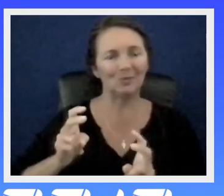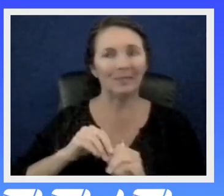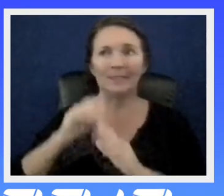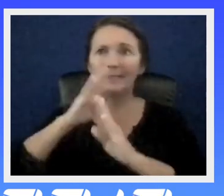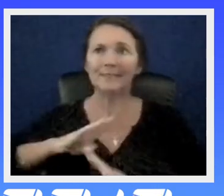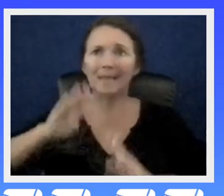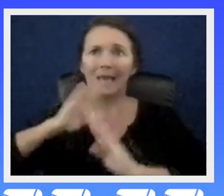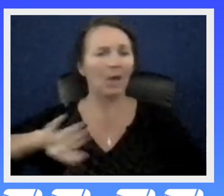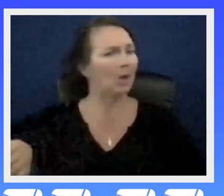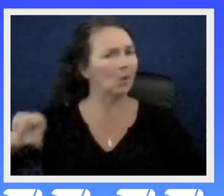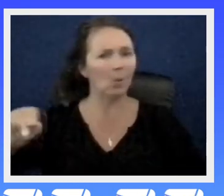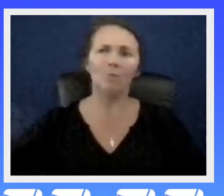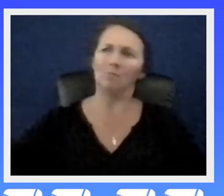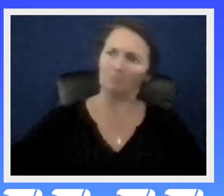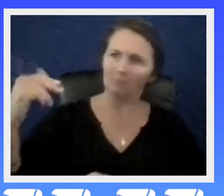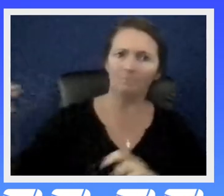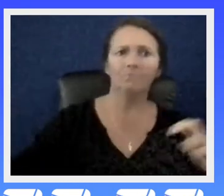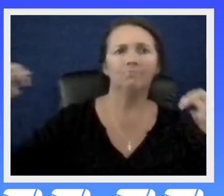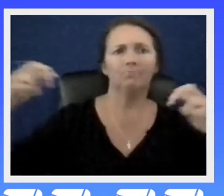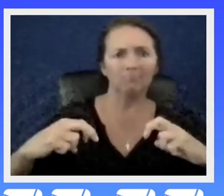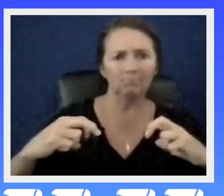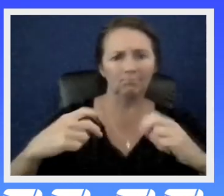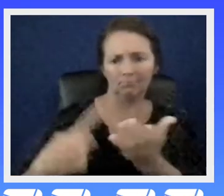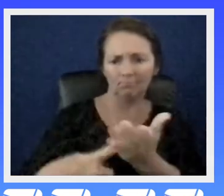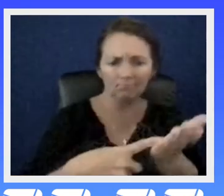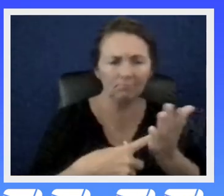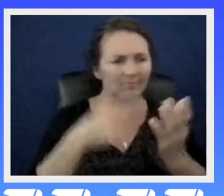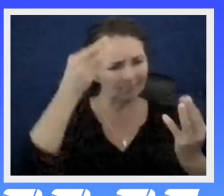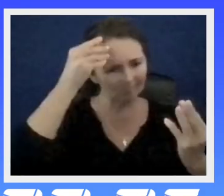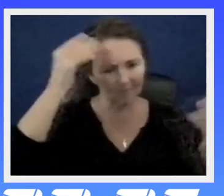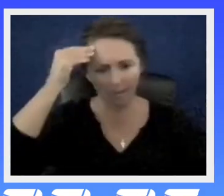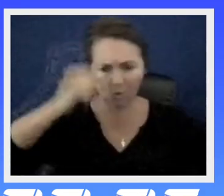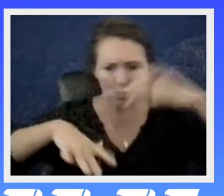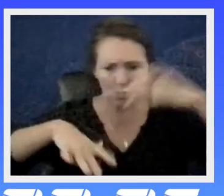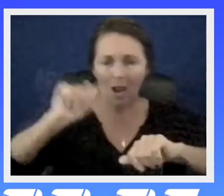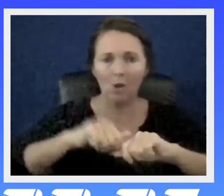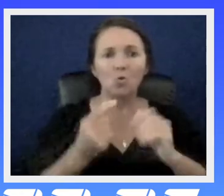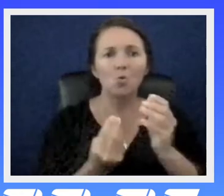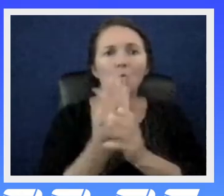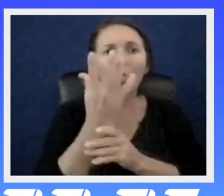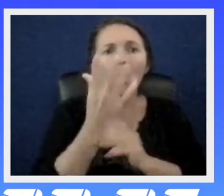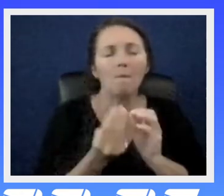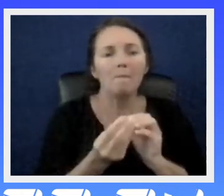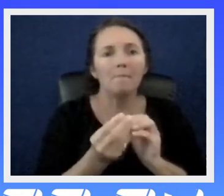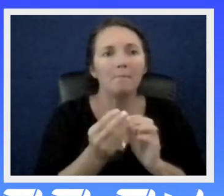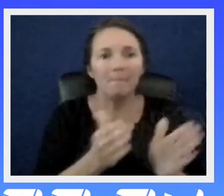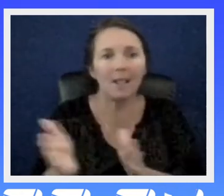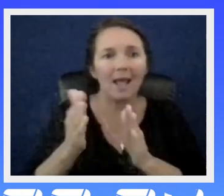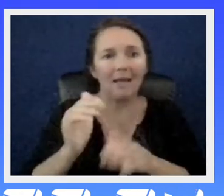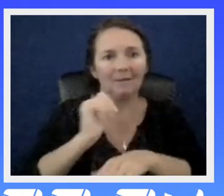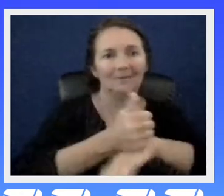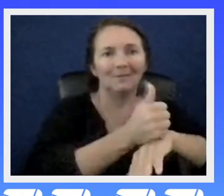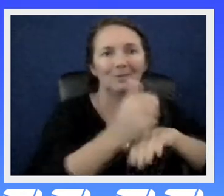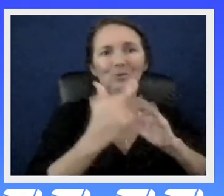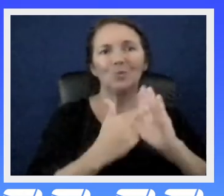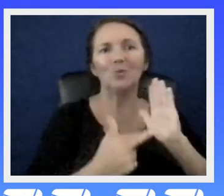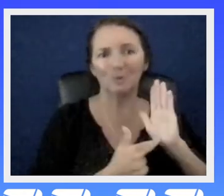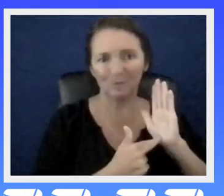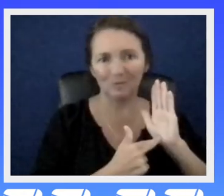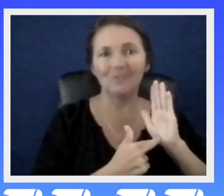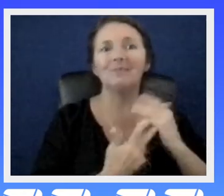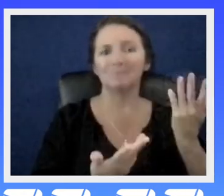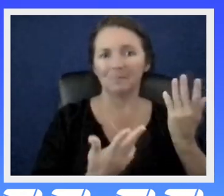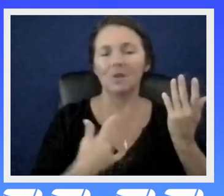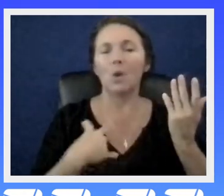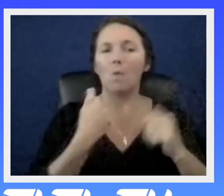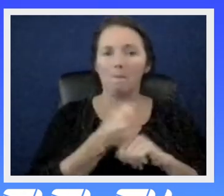the table, thinking about how we grow and plan and set the rules for how we as a neighborhood and as a city will ensure that